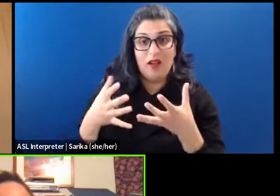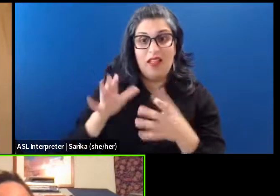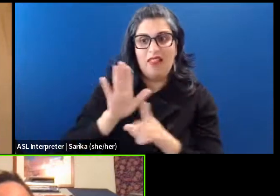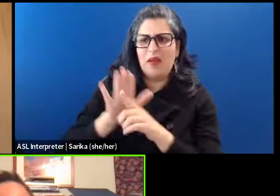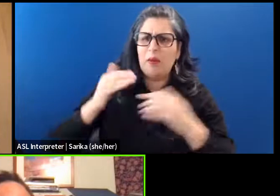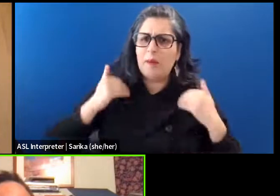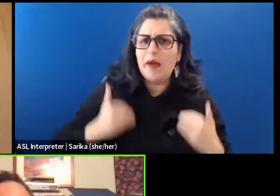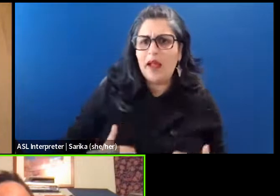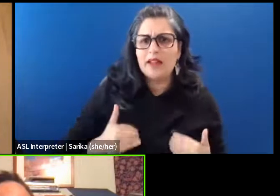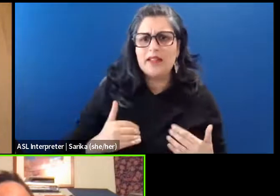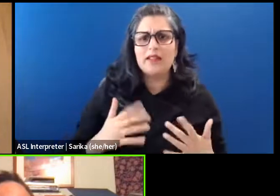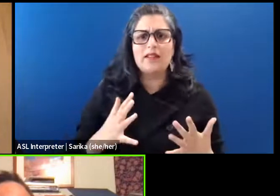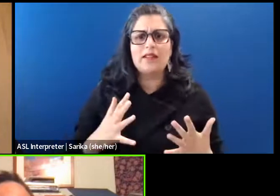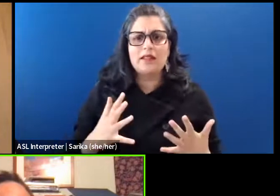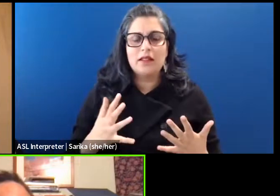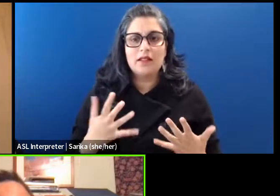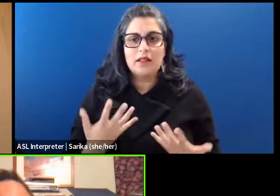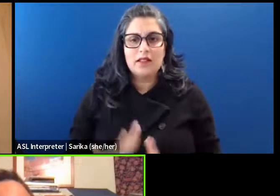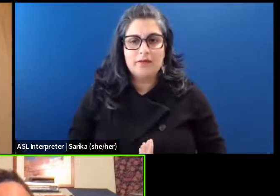so